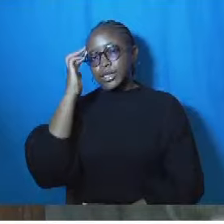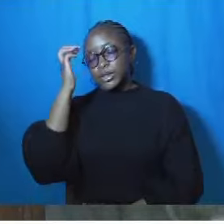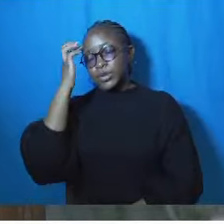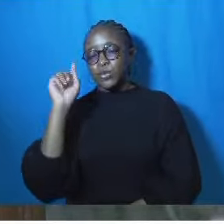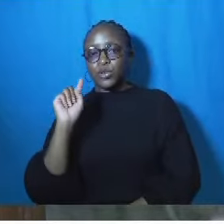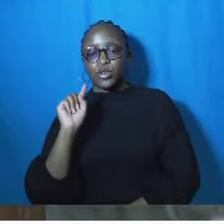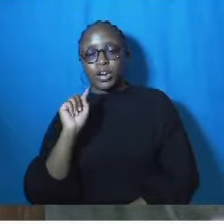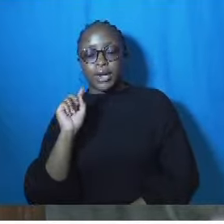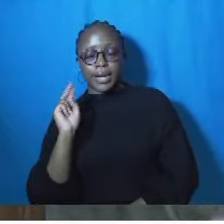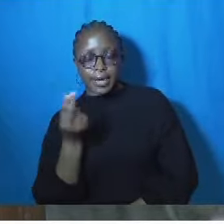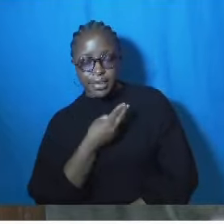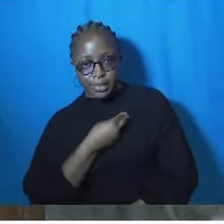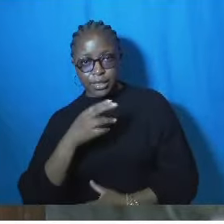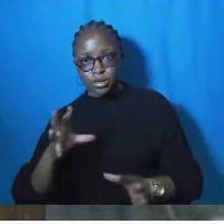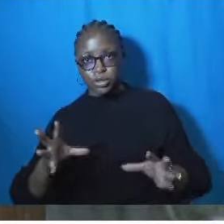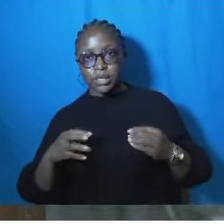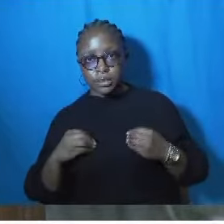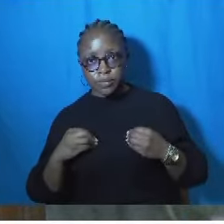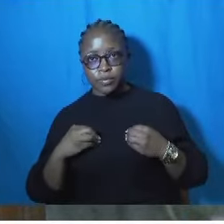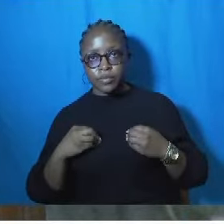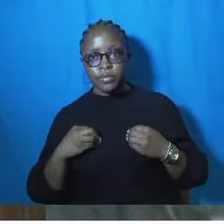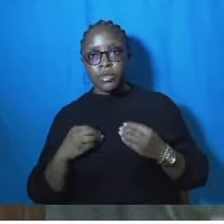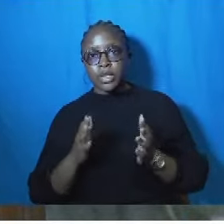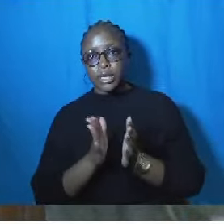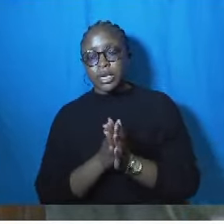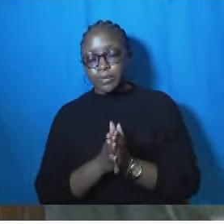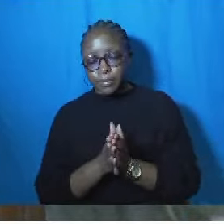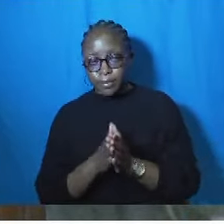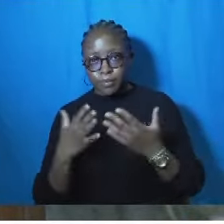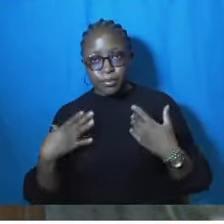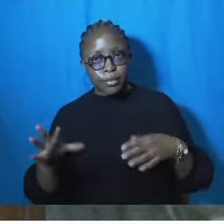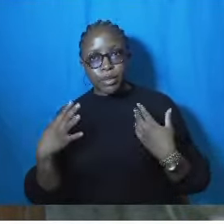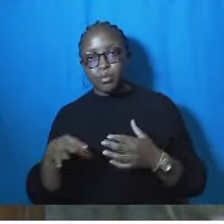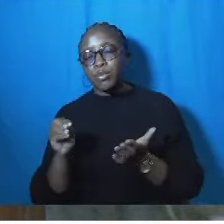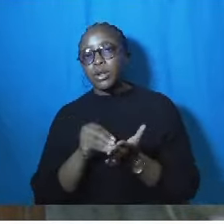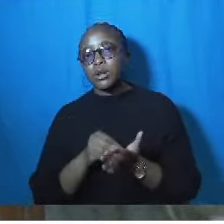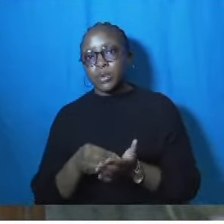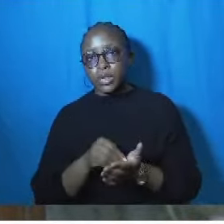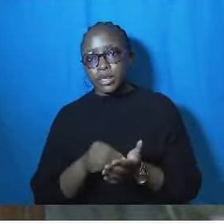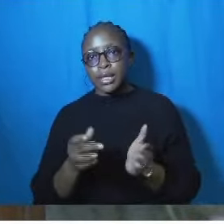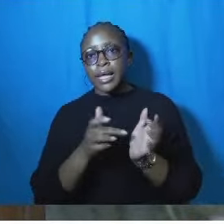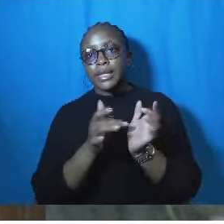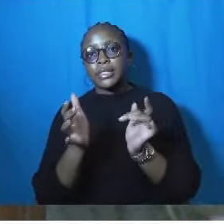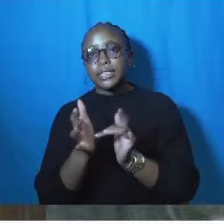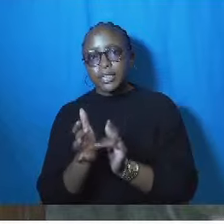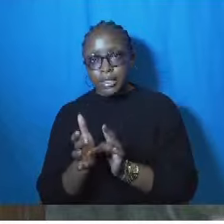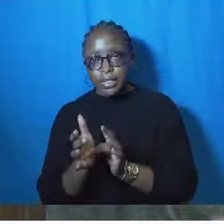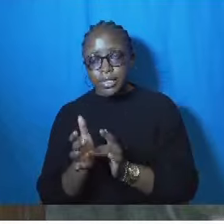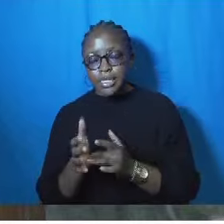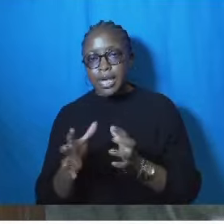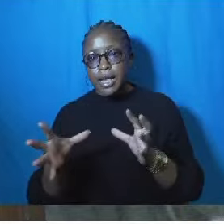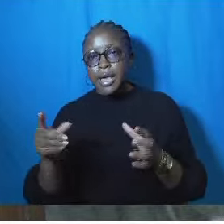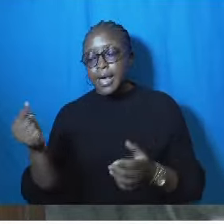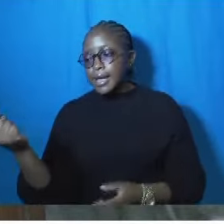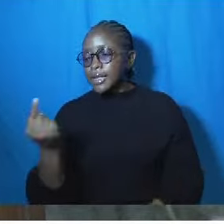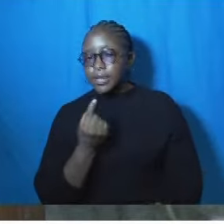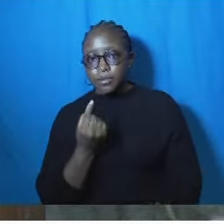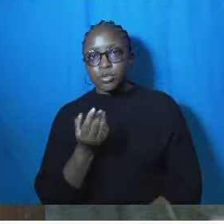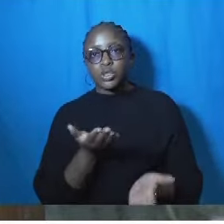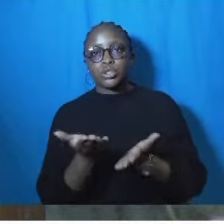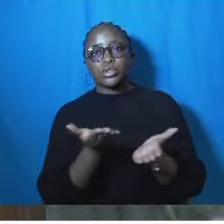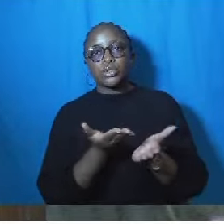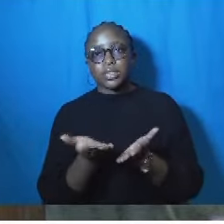suffer those who are weaker. Jesus came to serve others, dedicating his